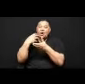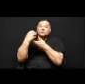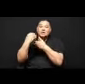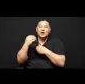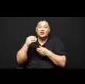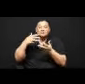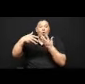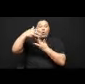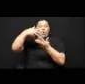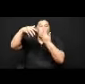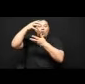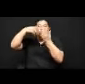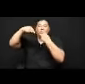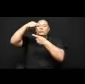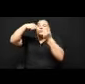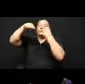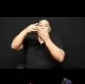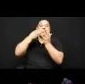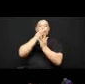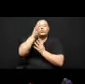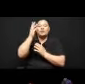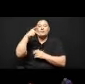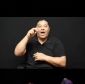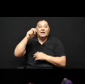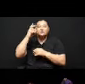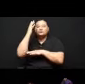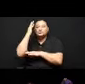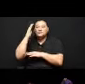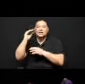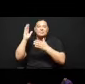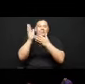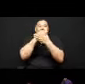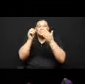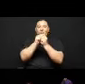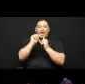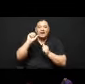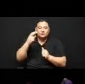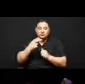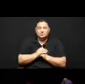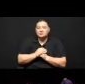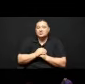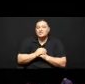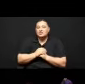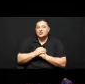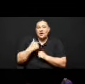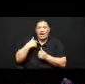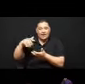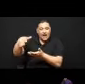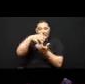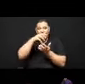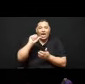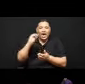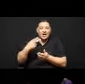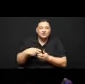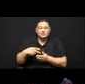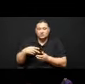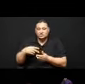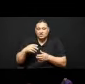and paints them with ash. I gathered the ash and dead lake sand into a mason jar.